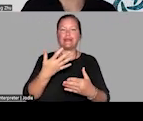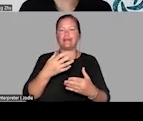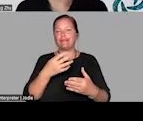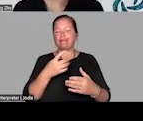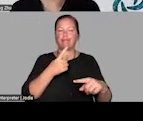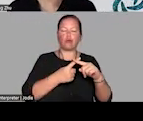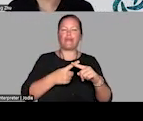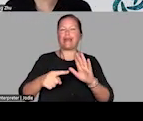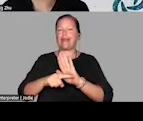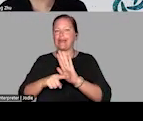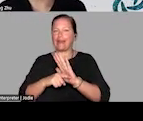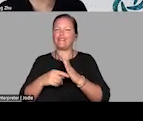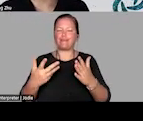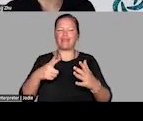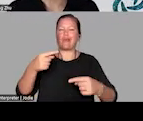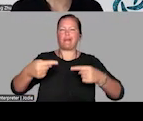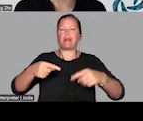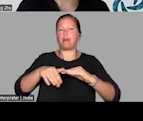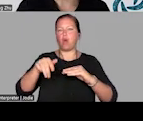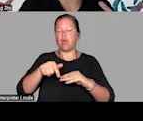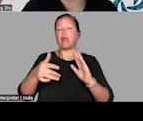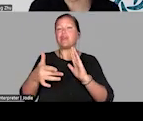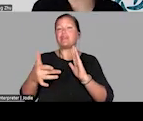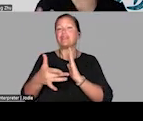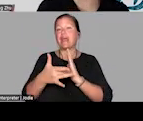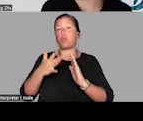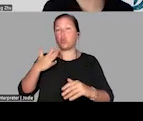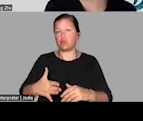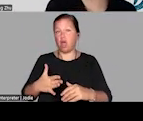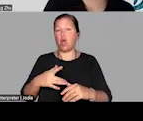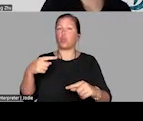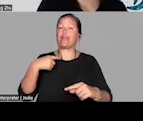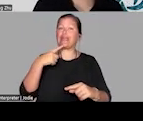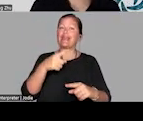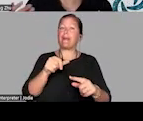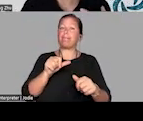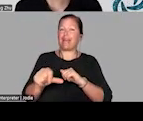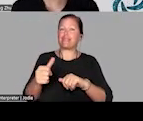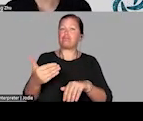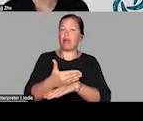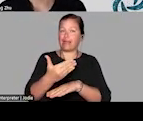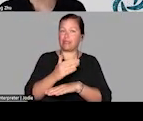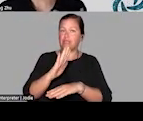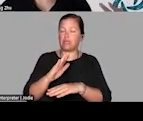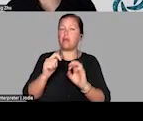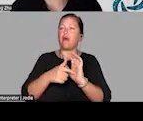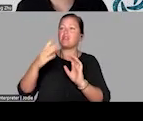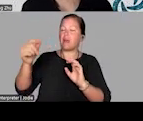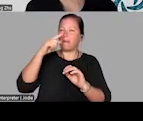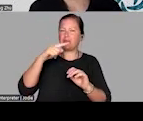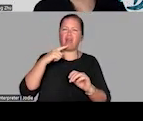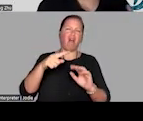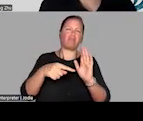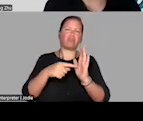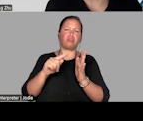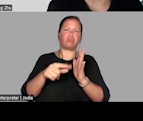on the technical side. On the technical side, we say these are the best practice, but people may argue it's too costly